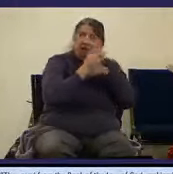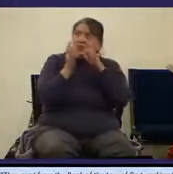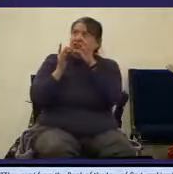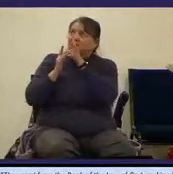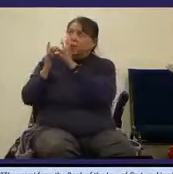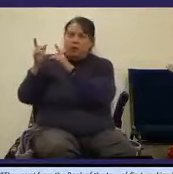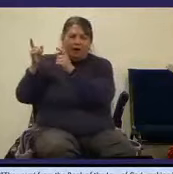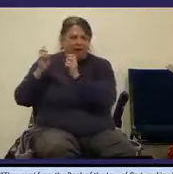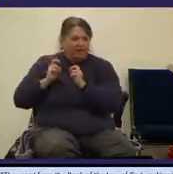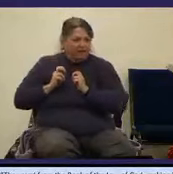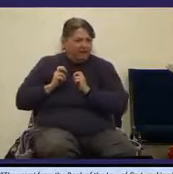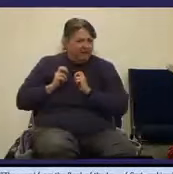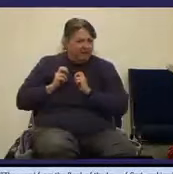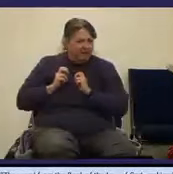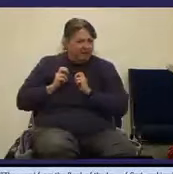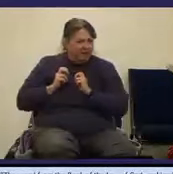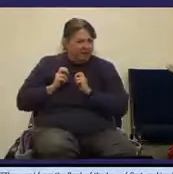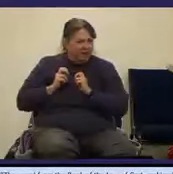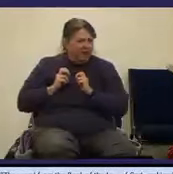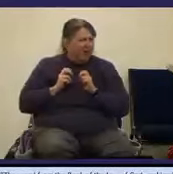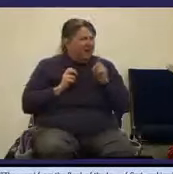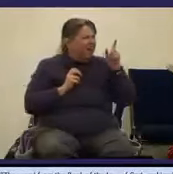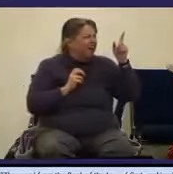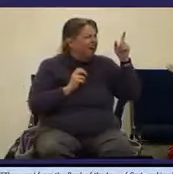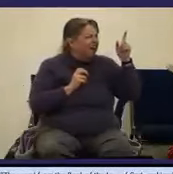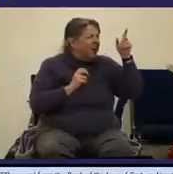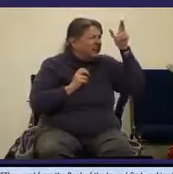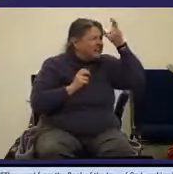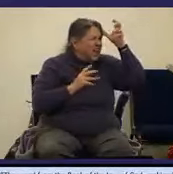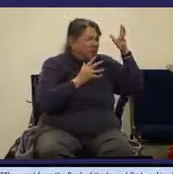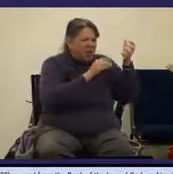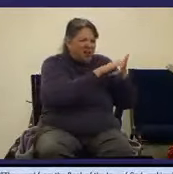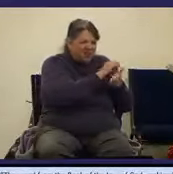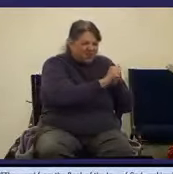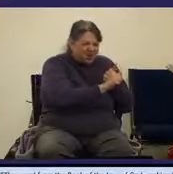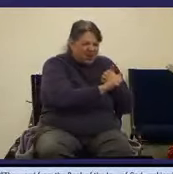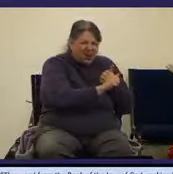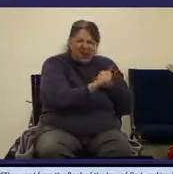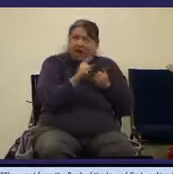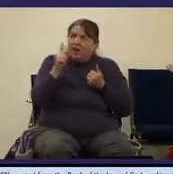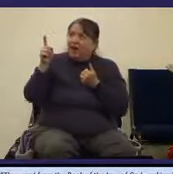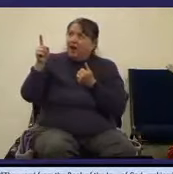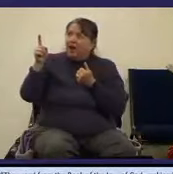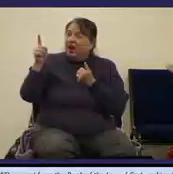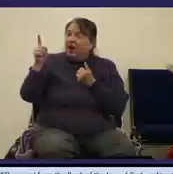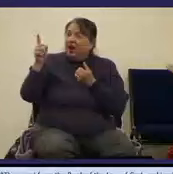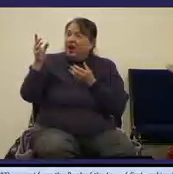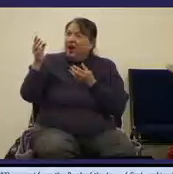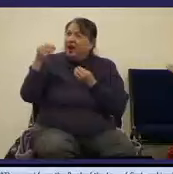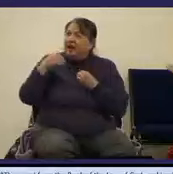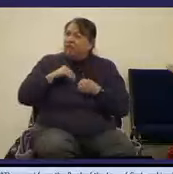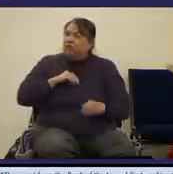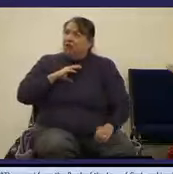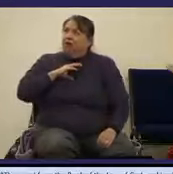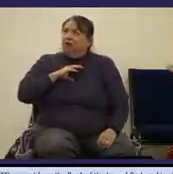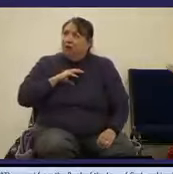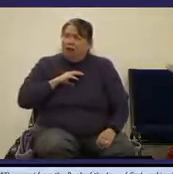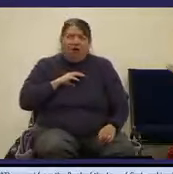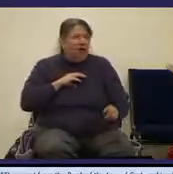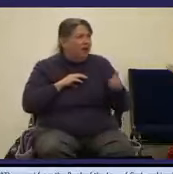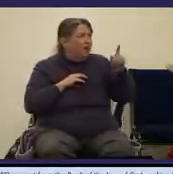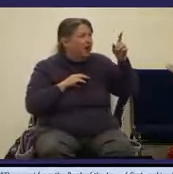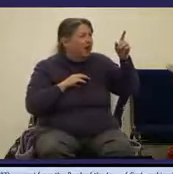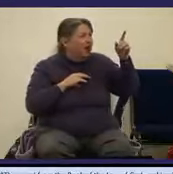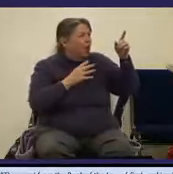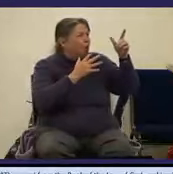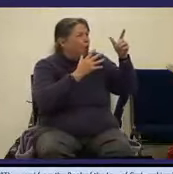fulfillment. I want to fill your life. That the enemy comes to bring this, but I've come to bring joy, to bring fulfillment.